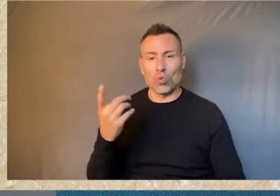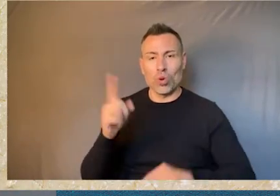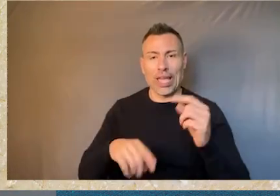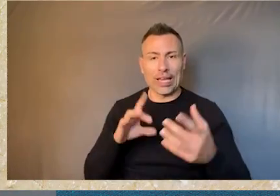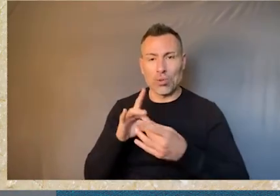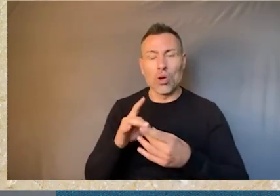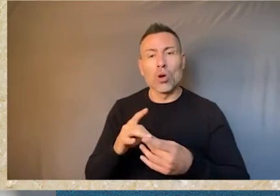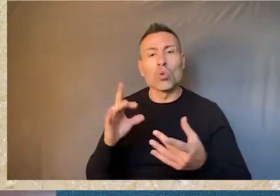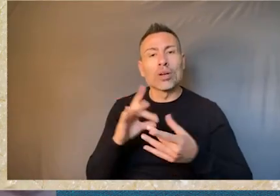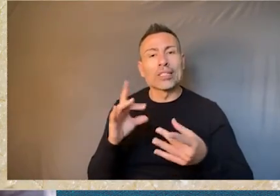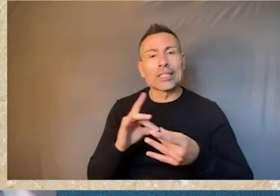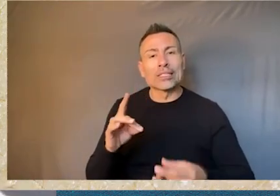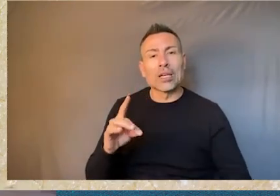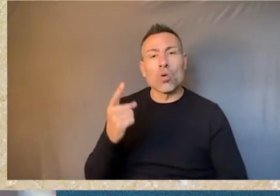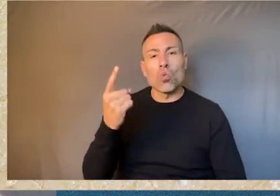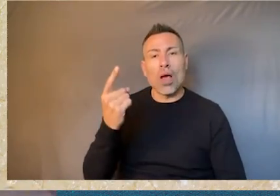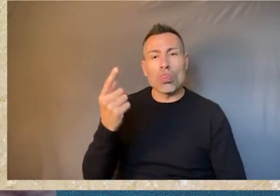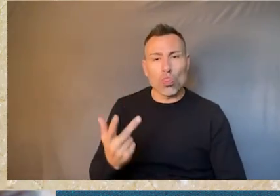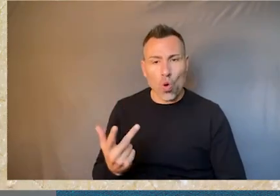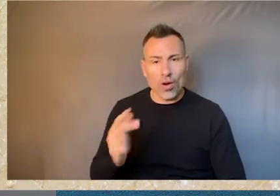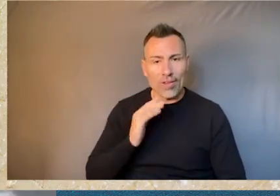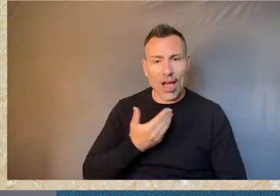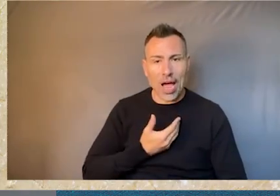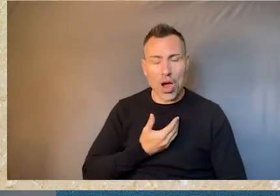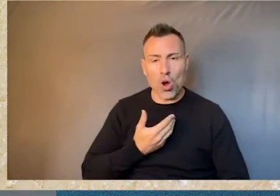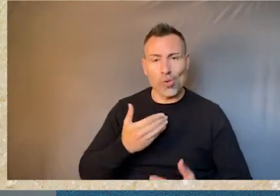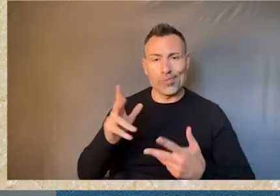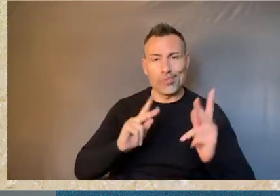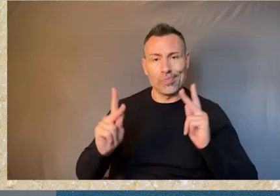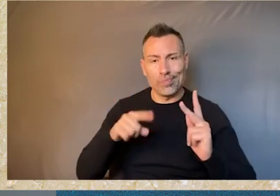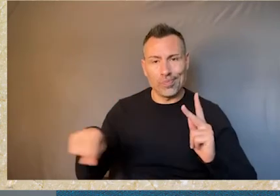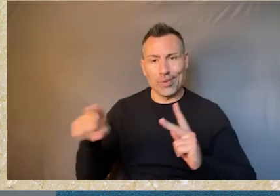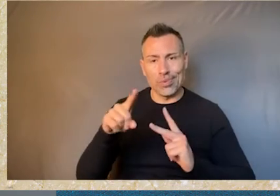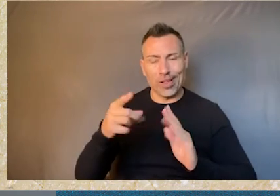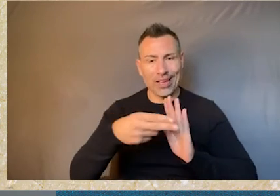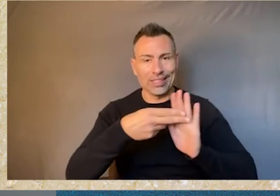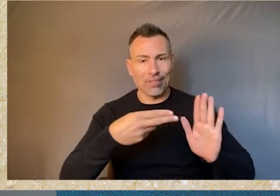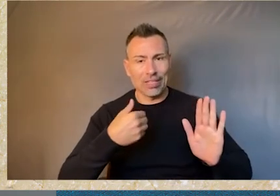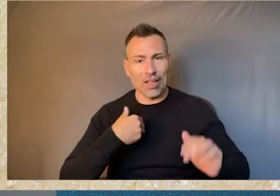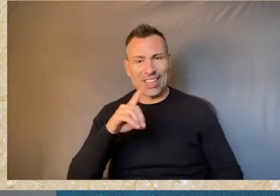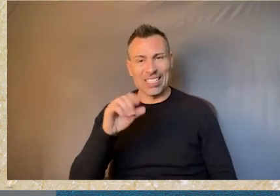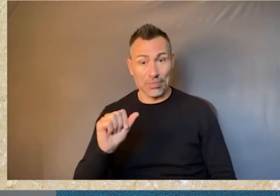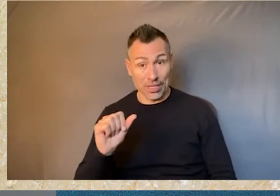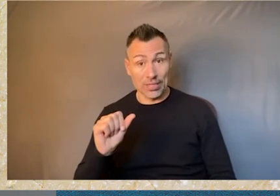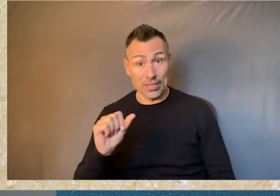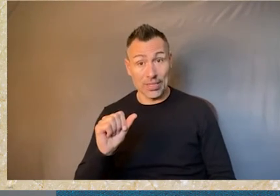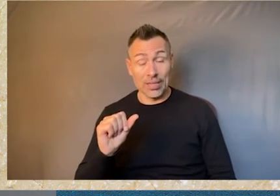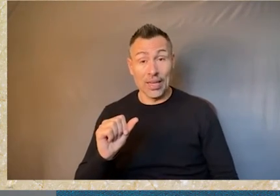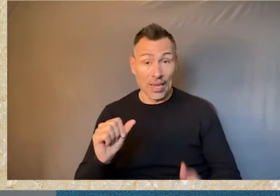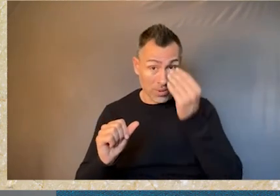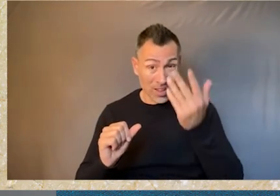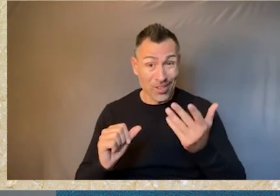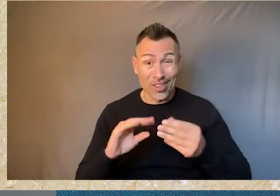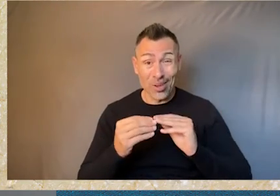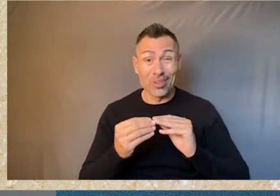25%, 1/3 of our community identify as a person with a disability. And I would tell you the numbers are